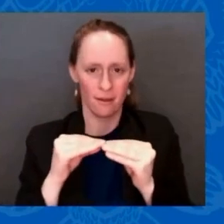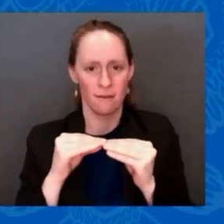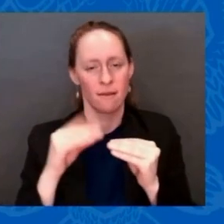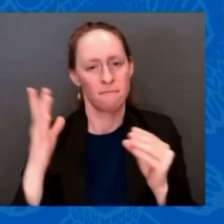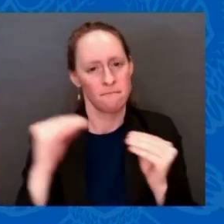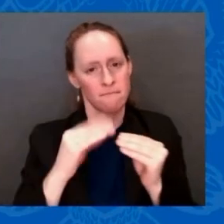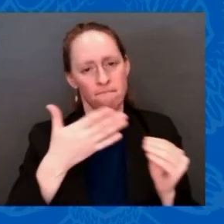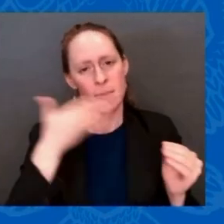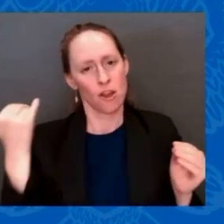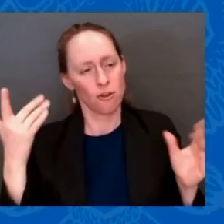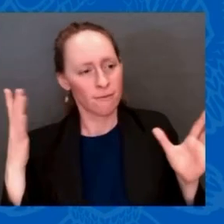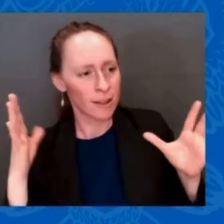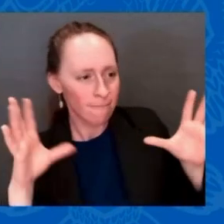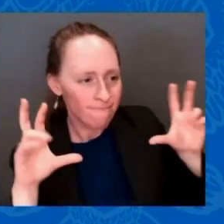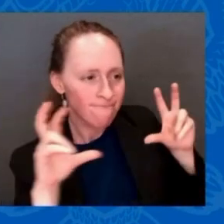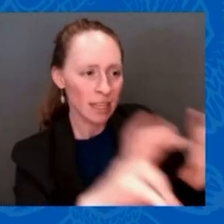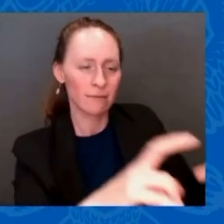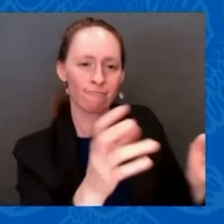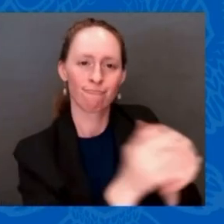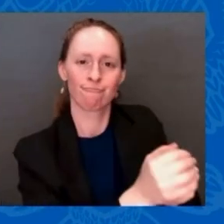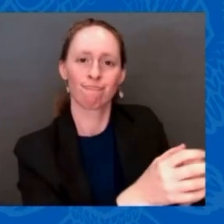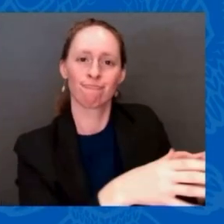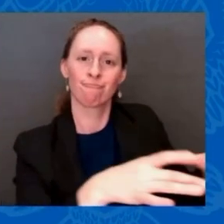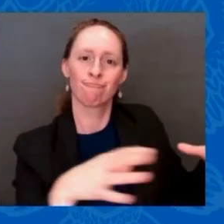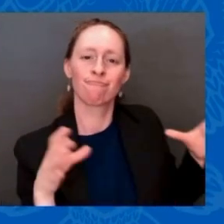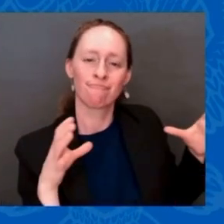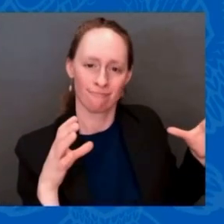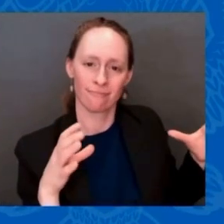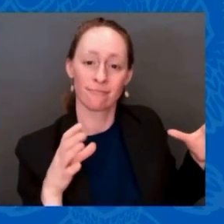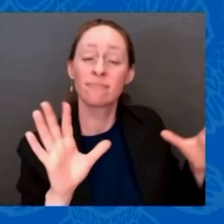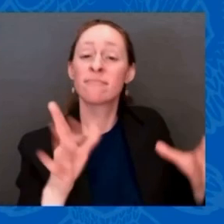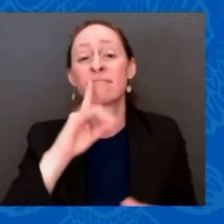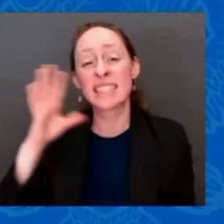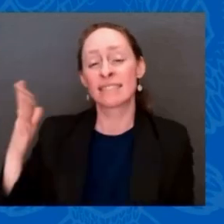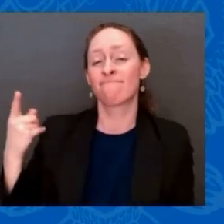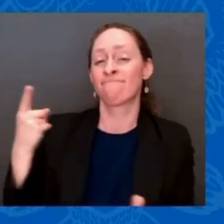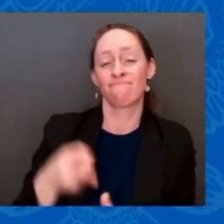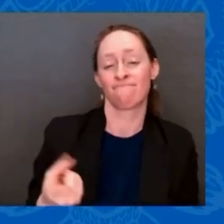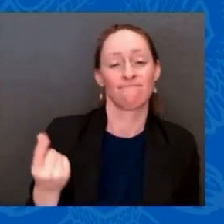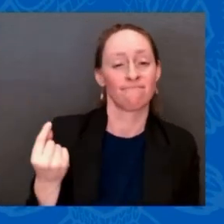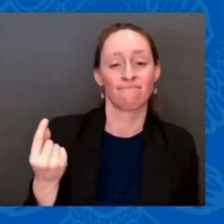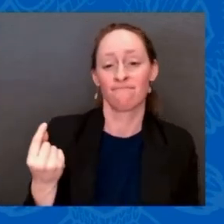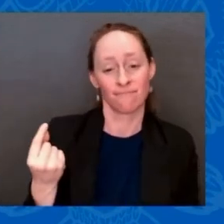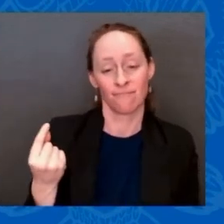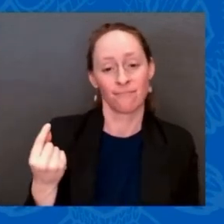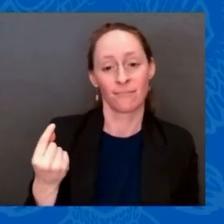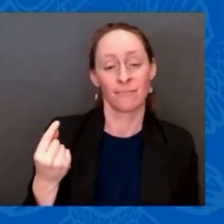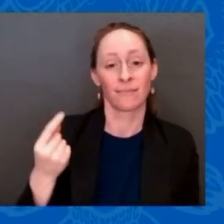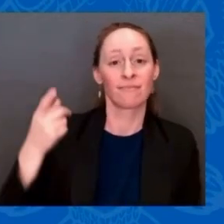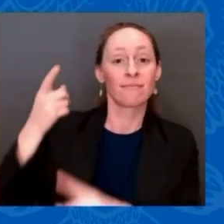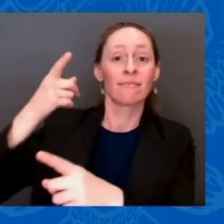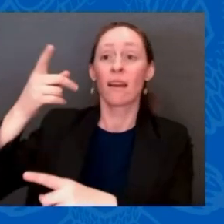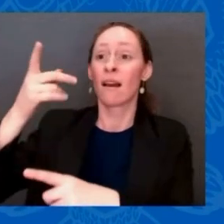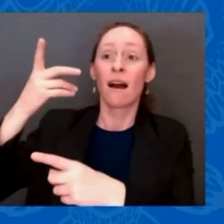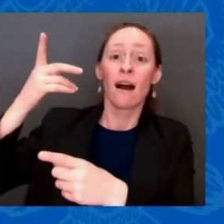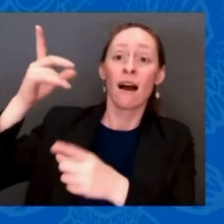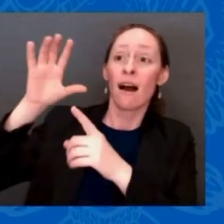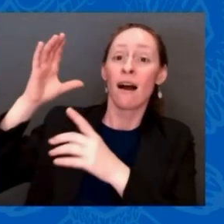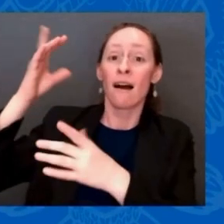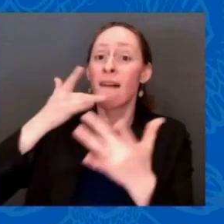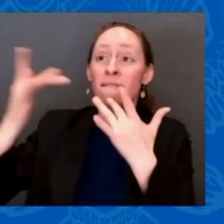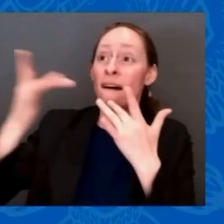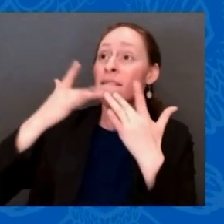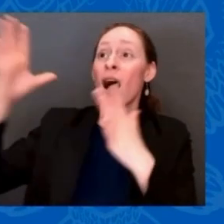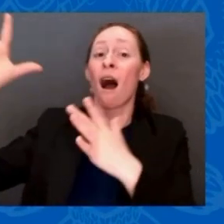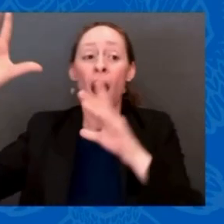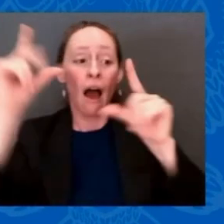truth about trickle-down economics. It didn't represent the best of American capitalism, let alone America. It represented a moment